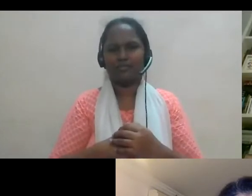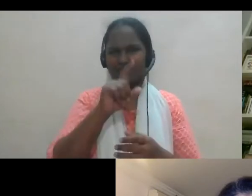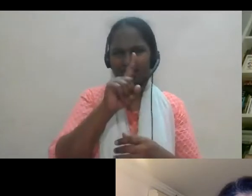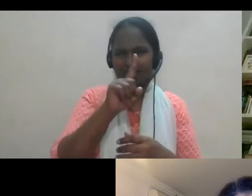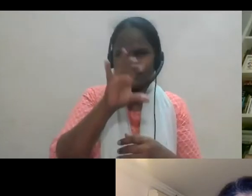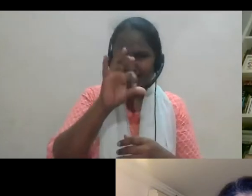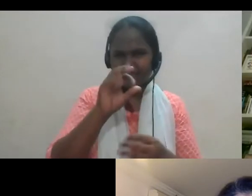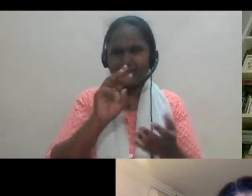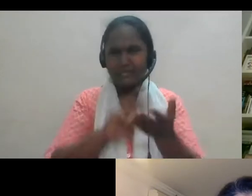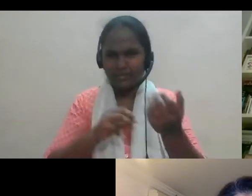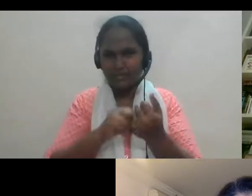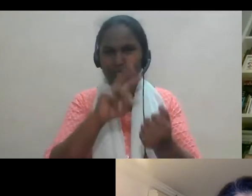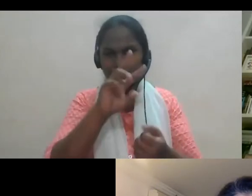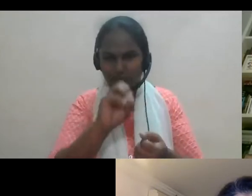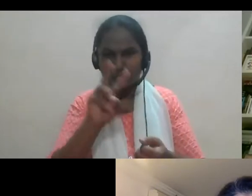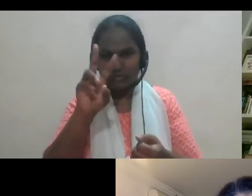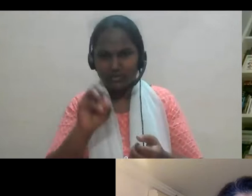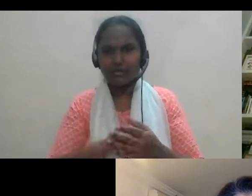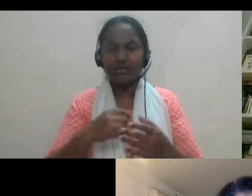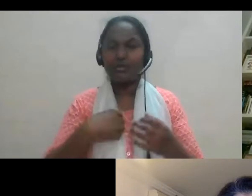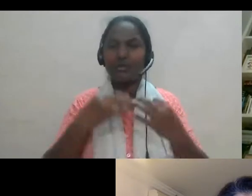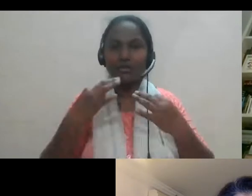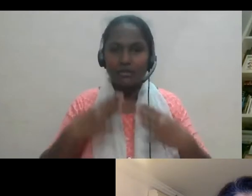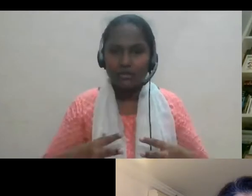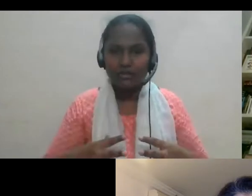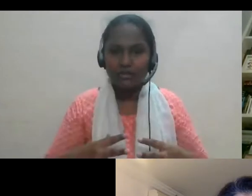of 2020, I realized